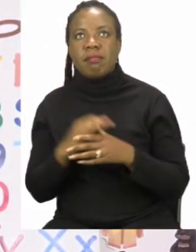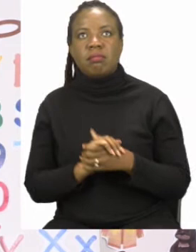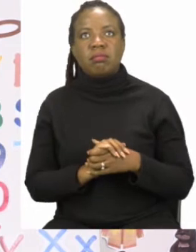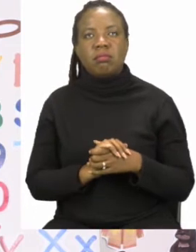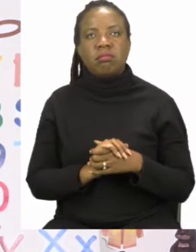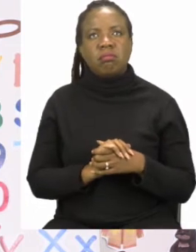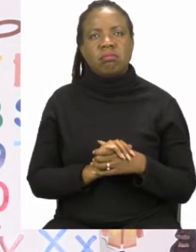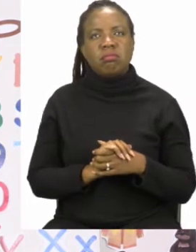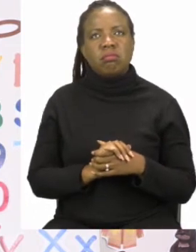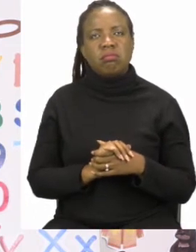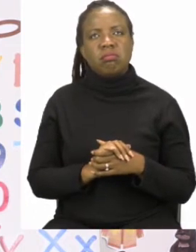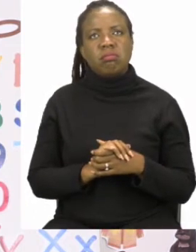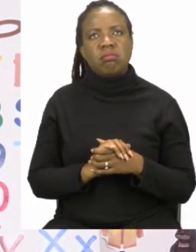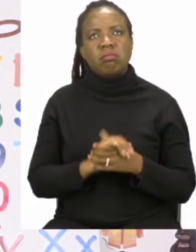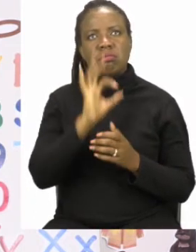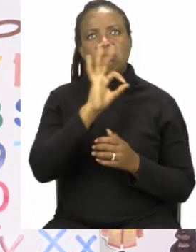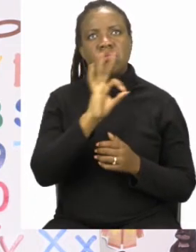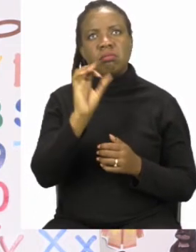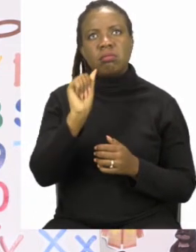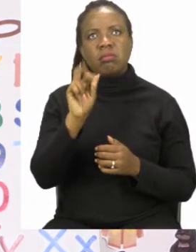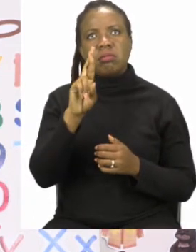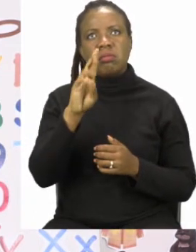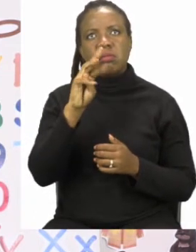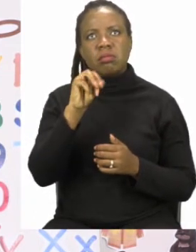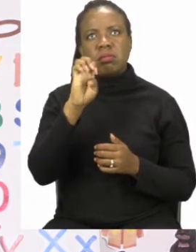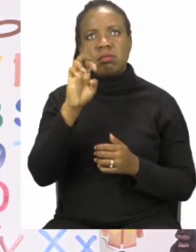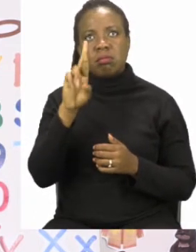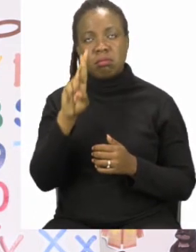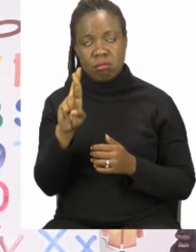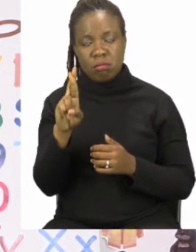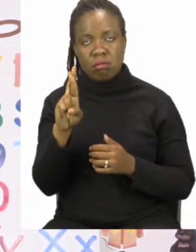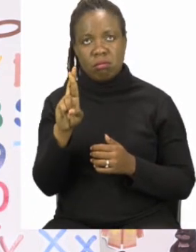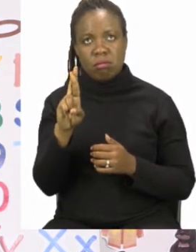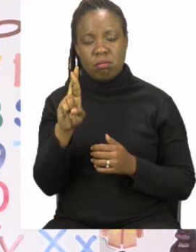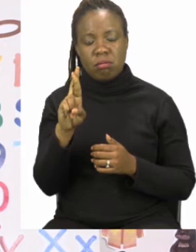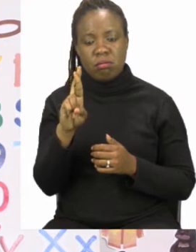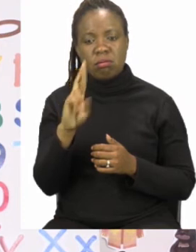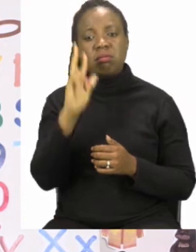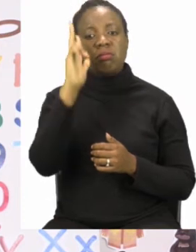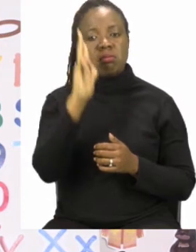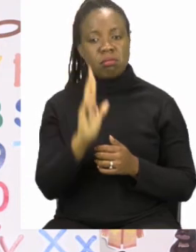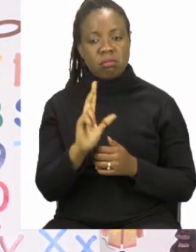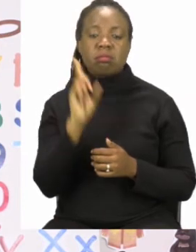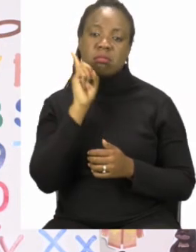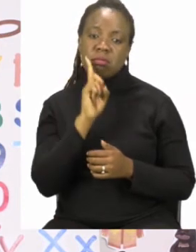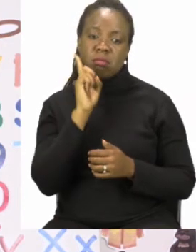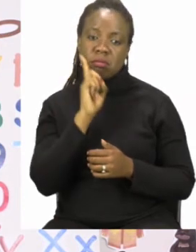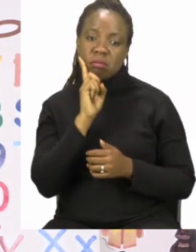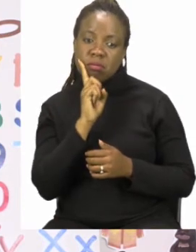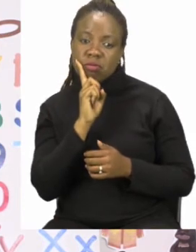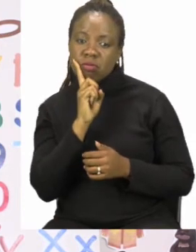our booklets is the word farmer. Now remember, a farmer is someone who takes care of our food. He's the one